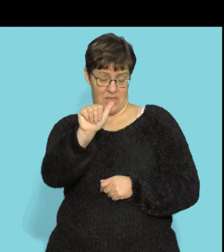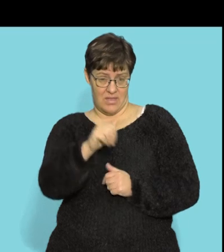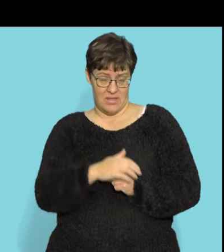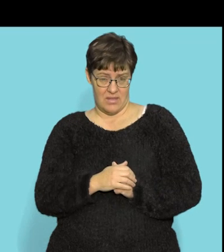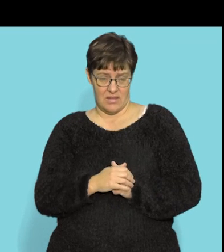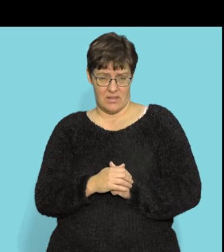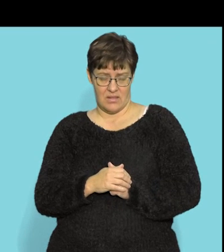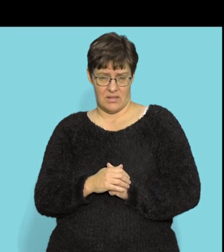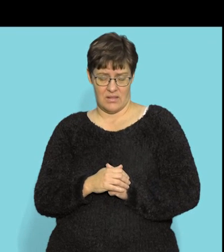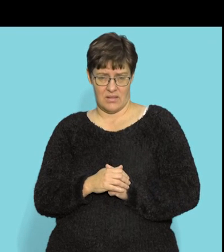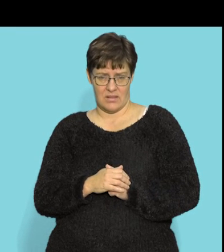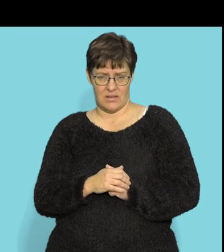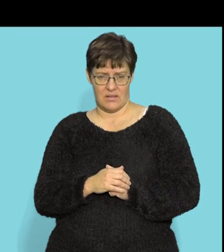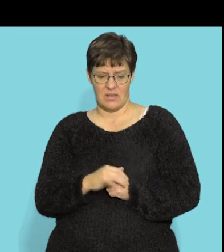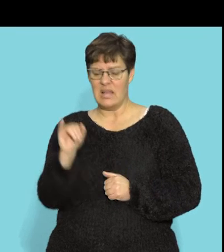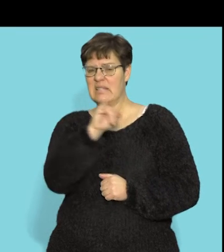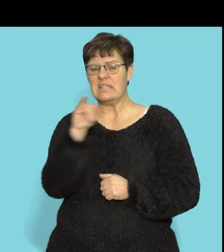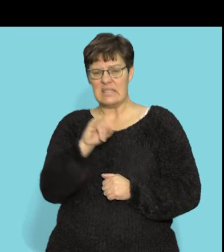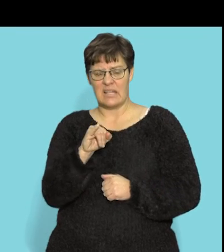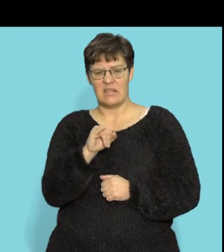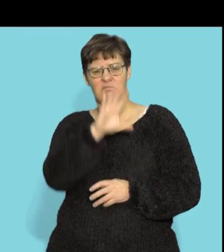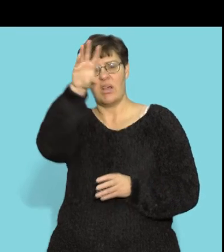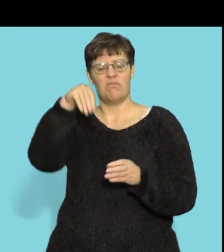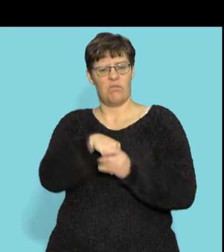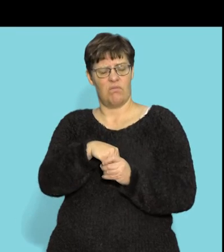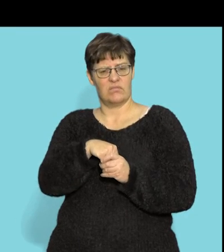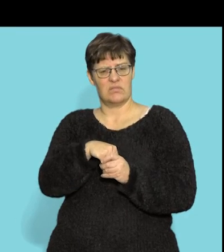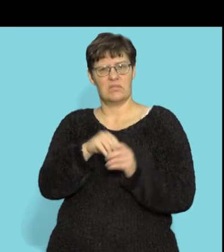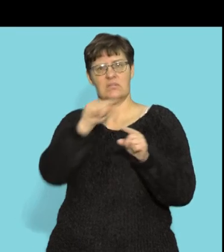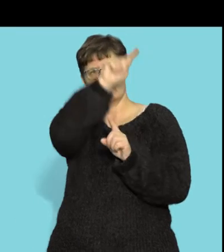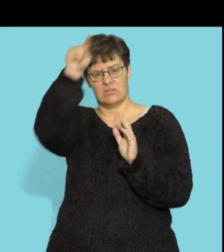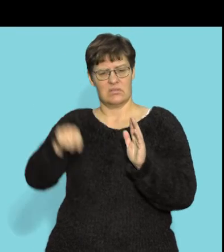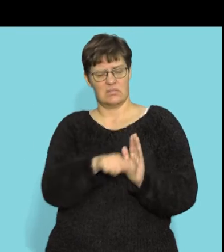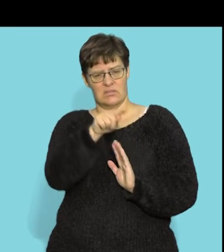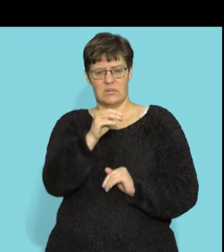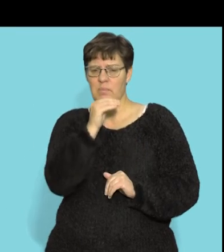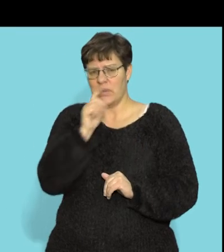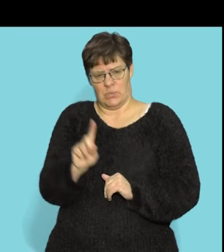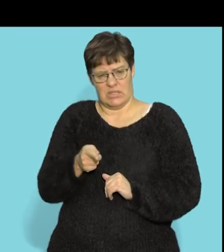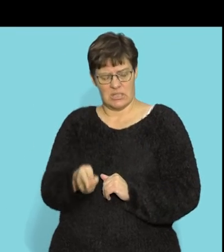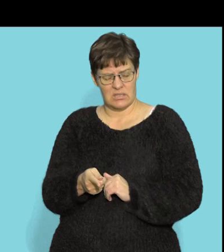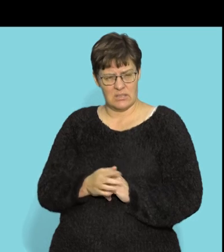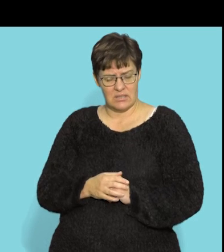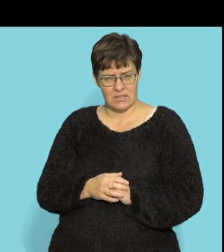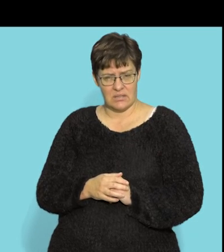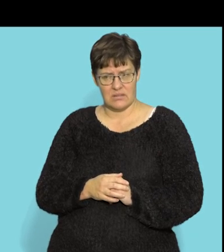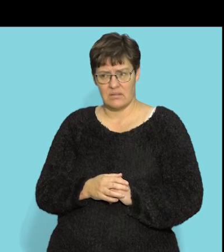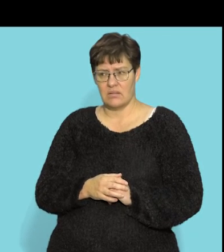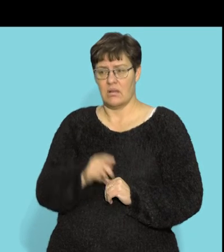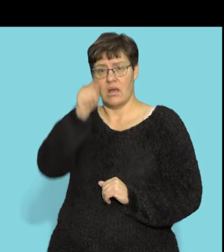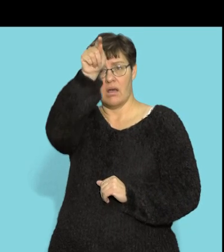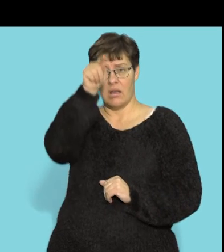amperes, right? Now, if Z is part of the circuit, what is actually happening if